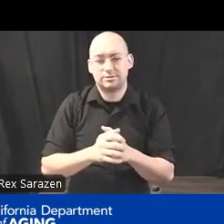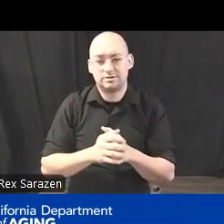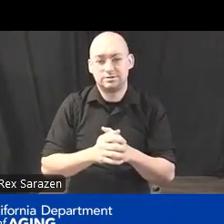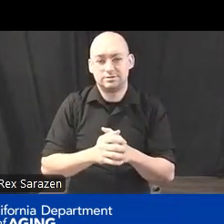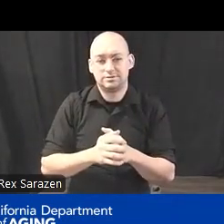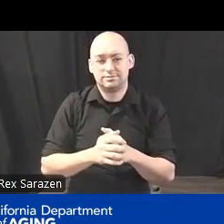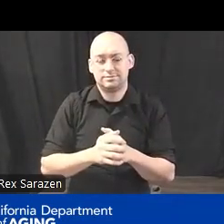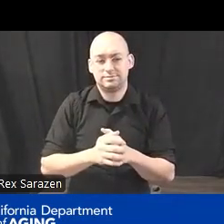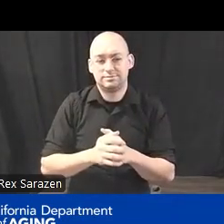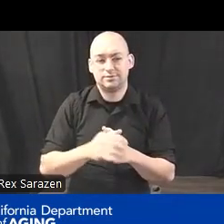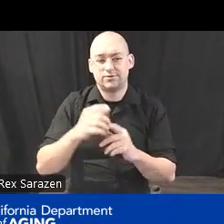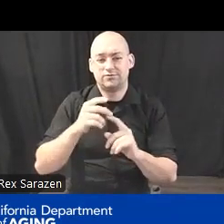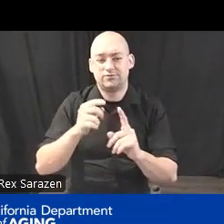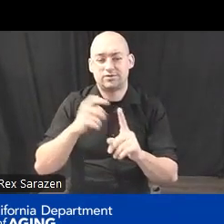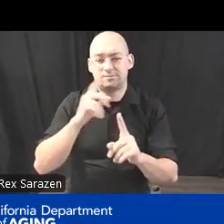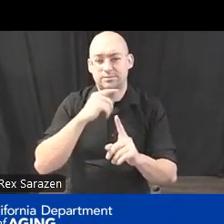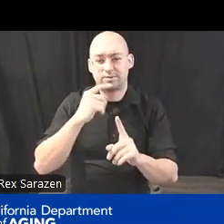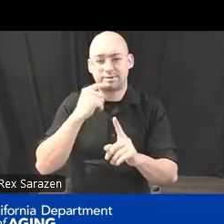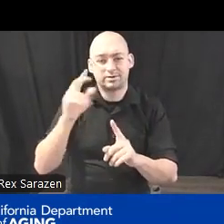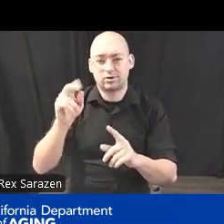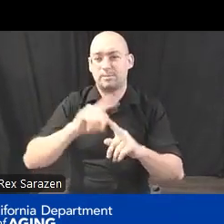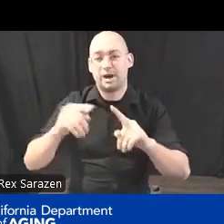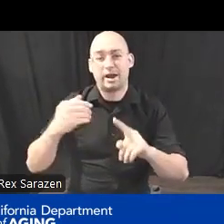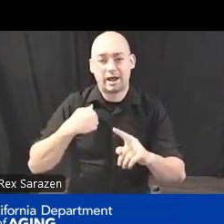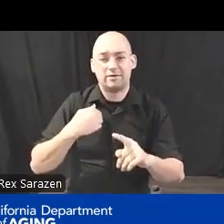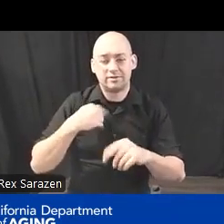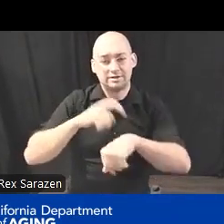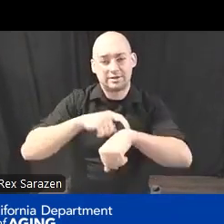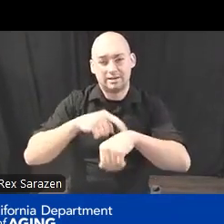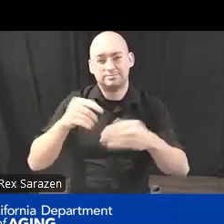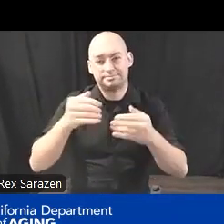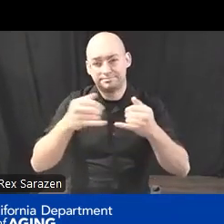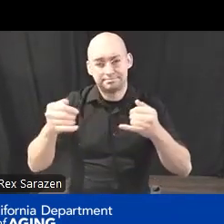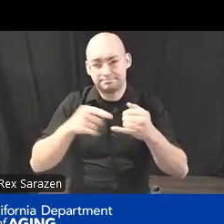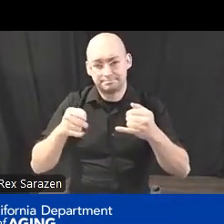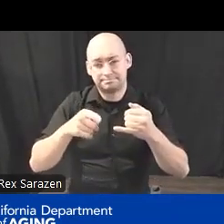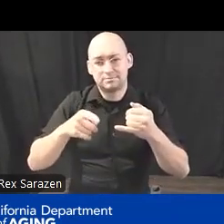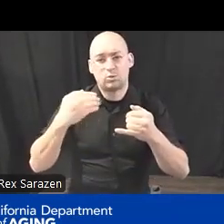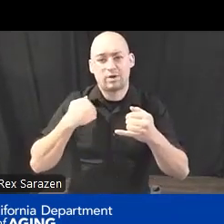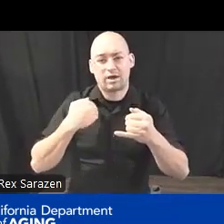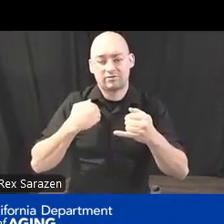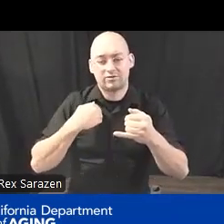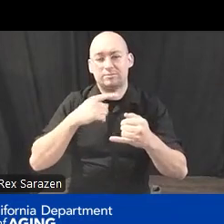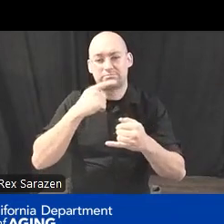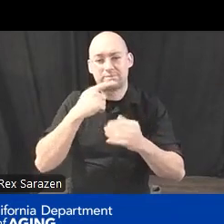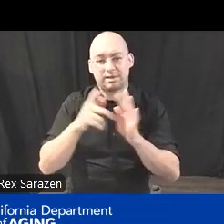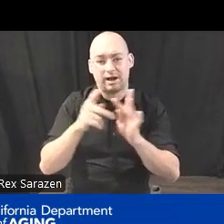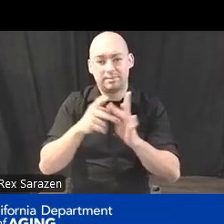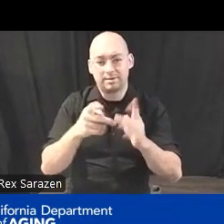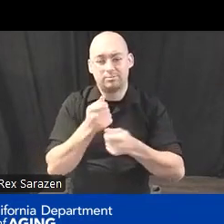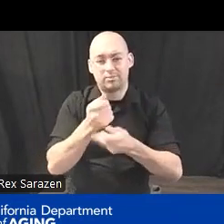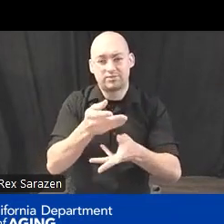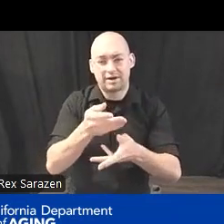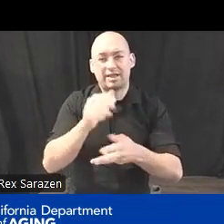attendees, but we do have a public comment period, and we invite the public to provide comments during